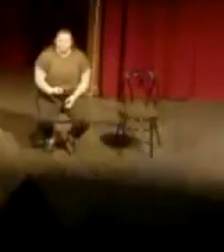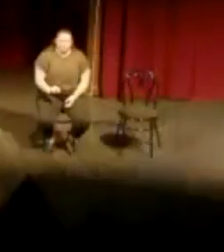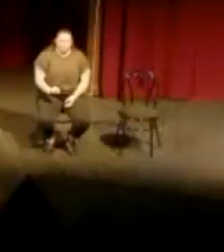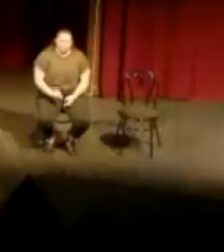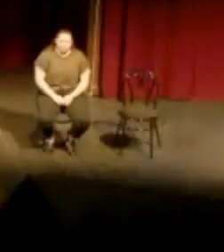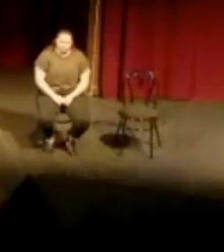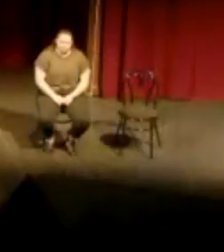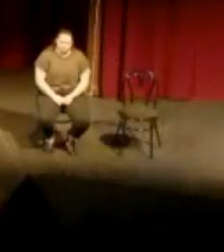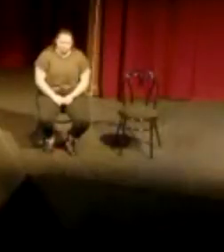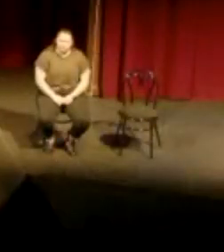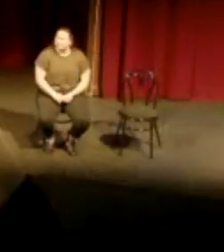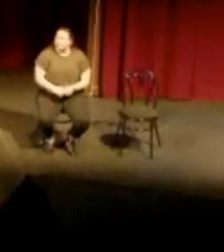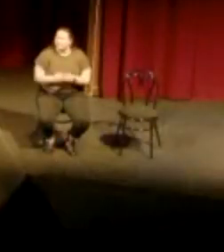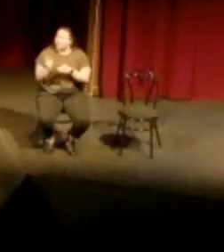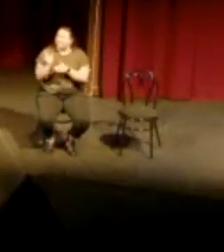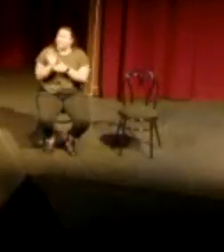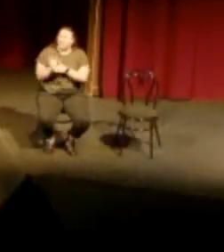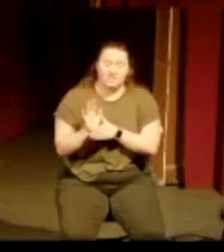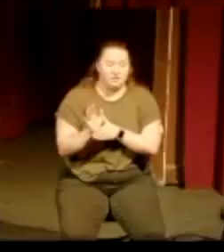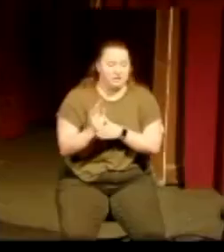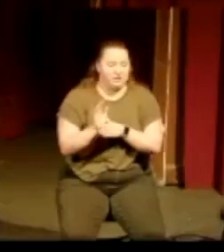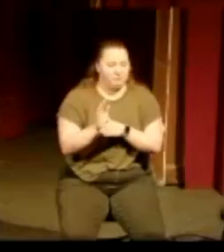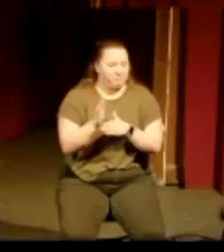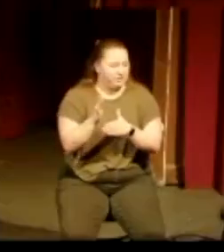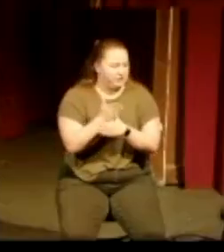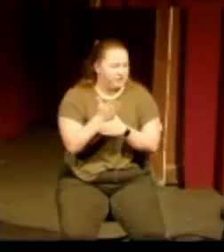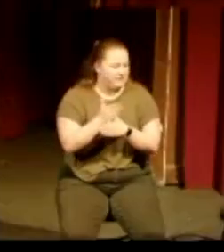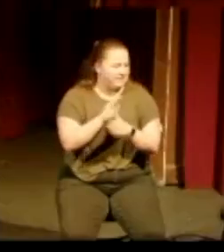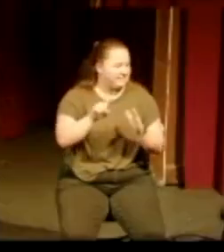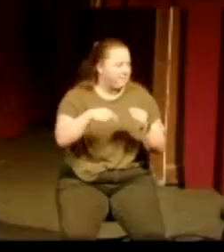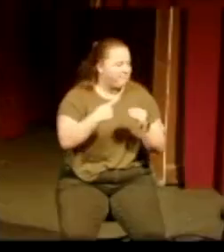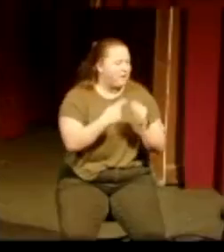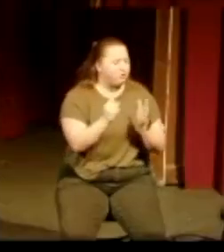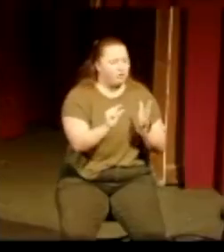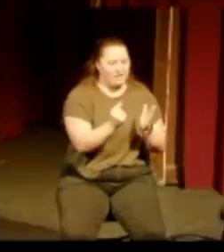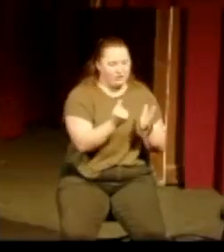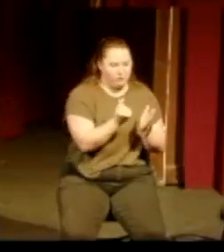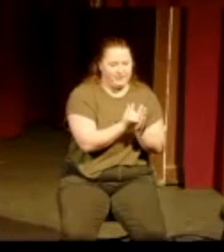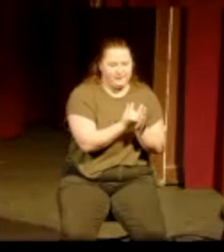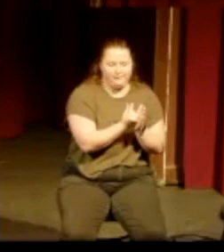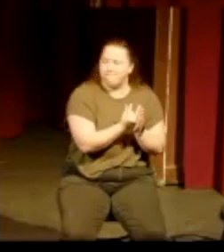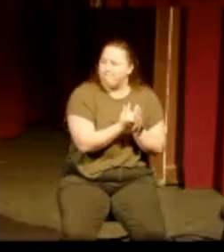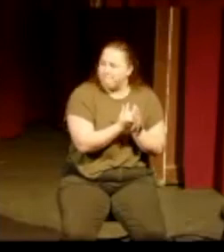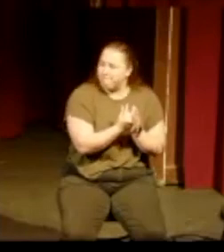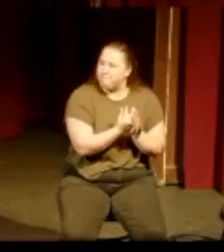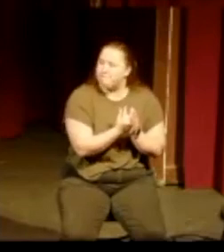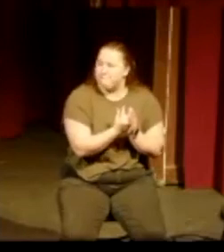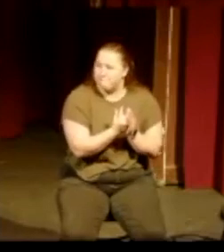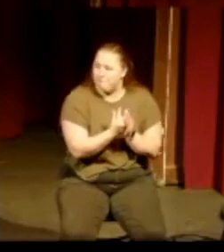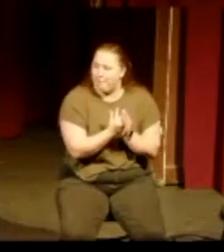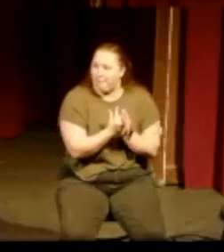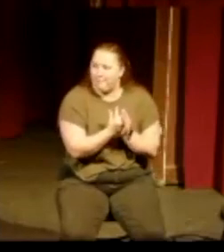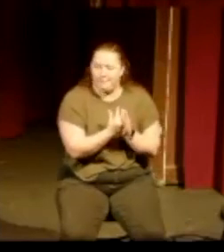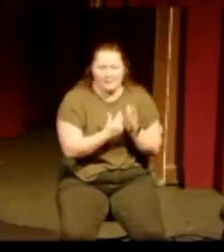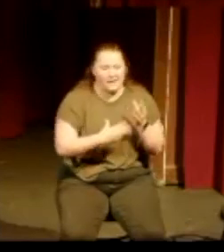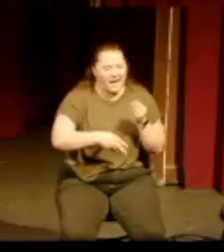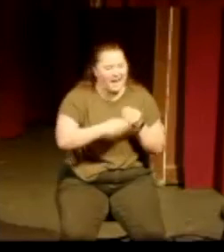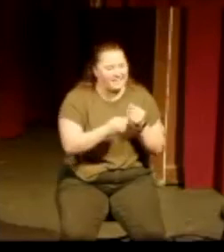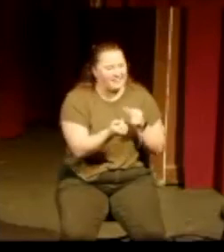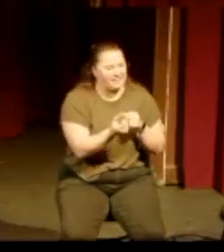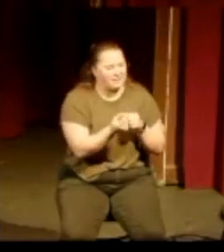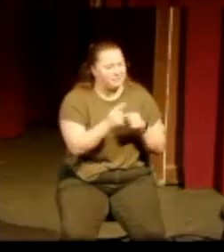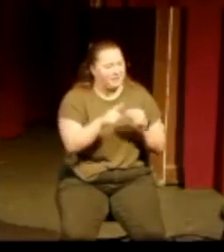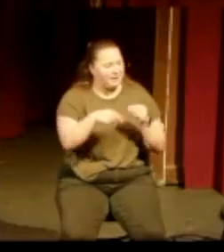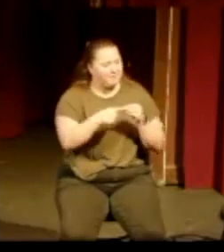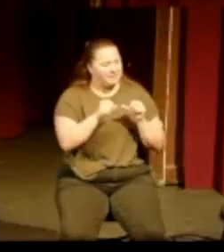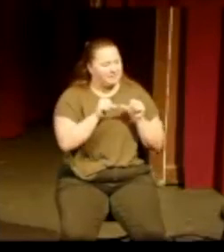I have one video to share, and it's about graduation. But before I do, I want to just add a little dovetail into sustainability, because